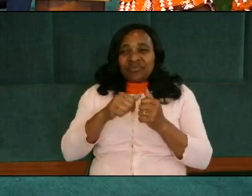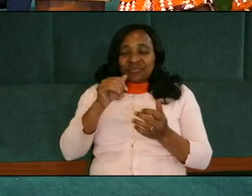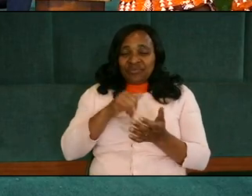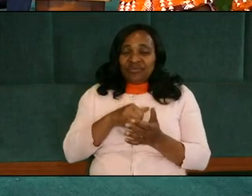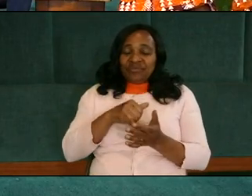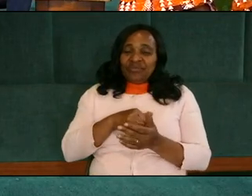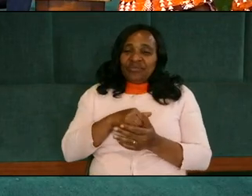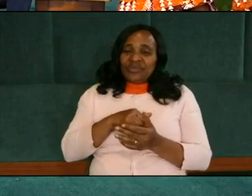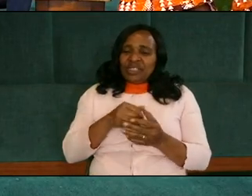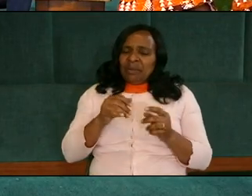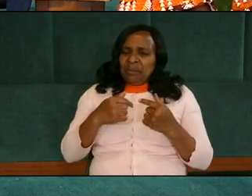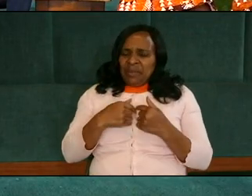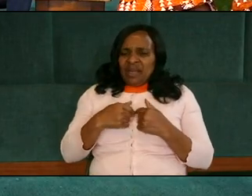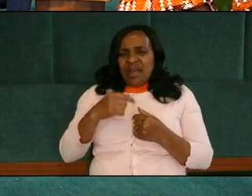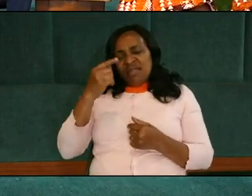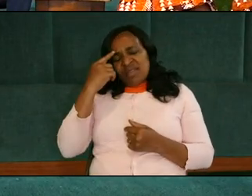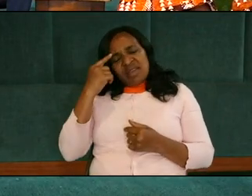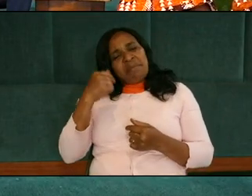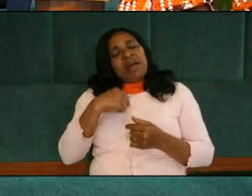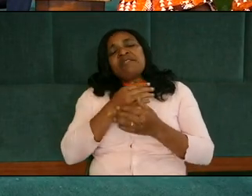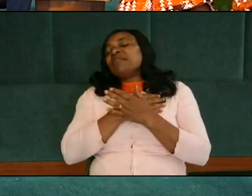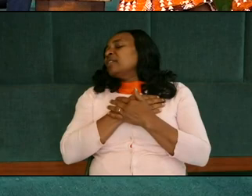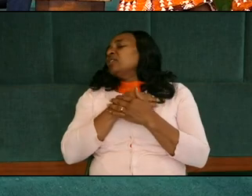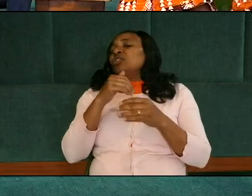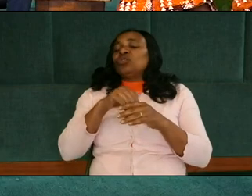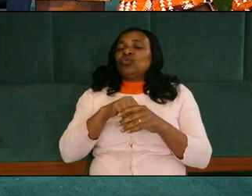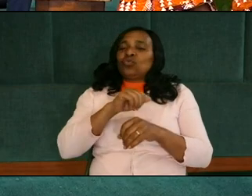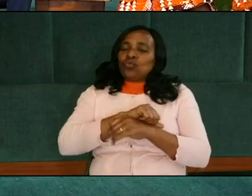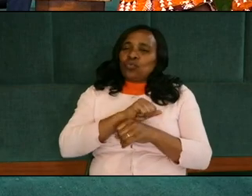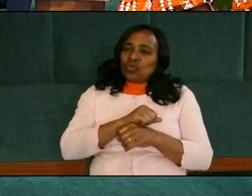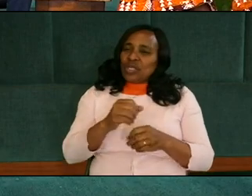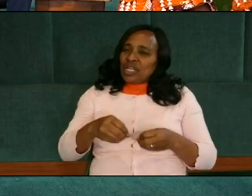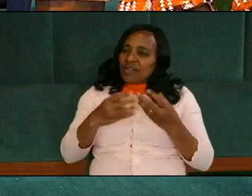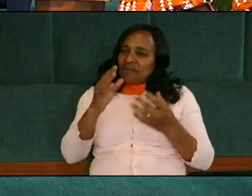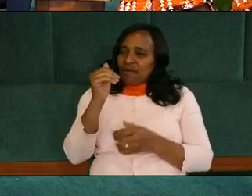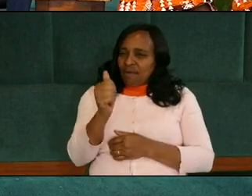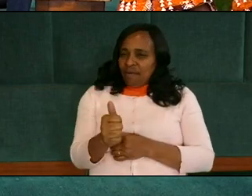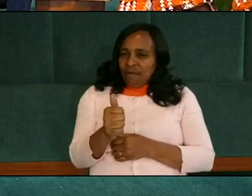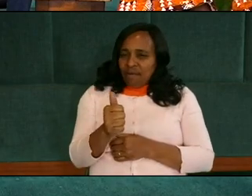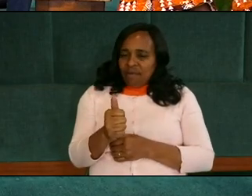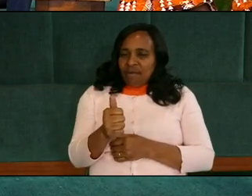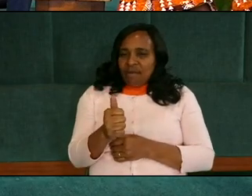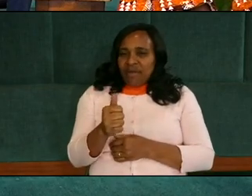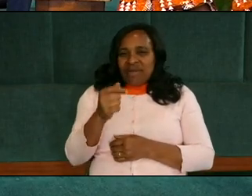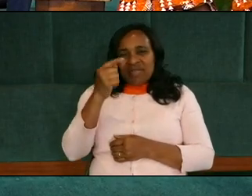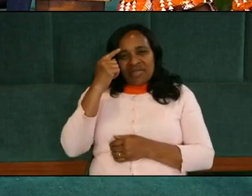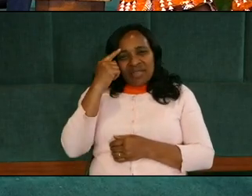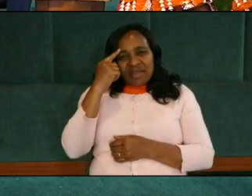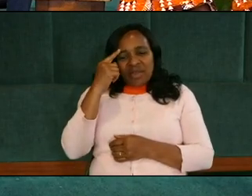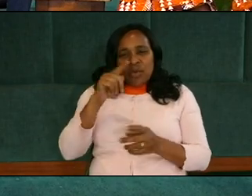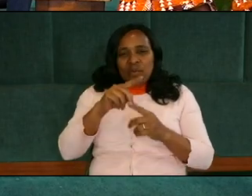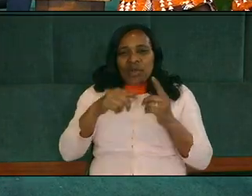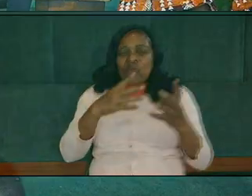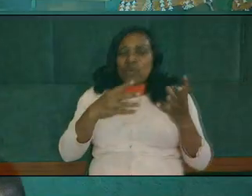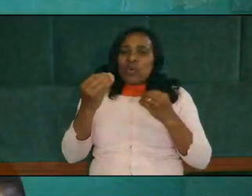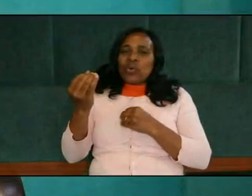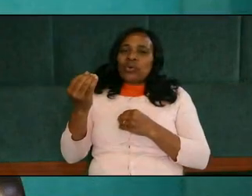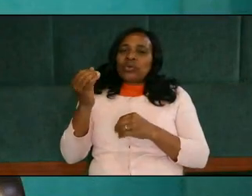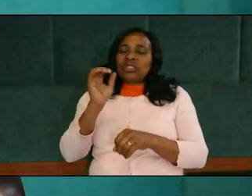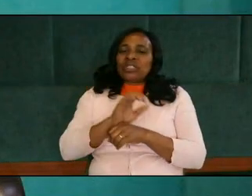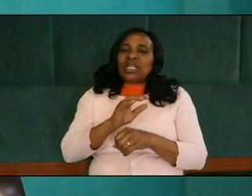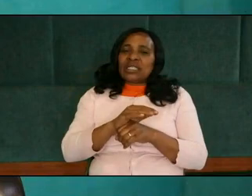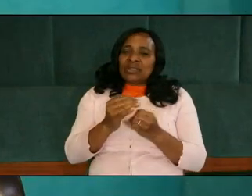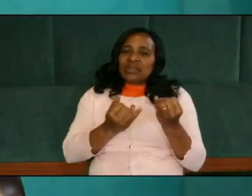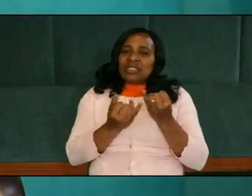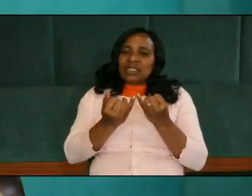friends. And I think my friends in school would give me an A because they think when you go to church on Saturday, aki wewe